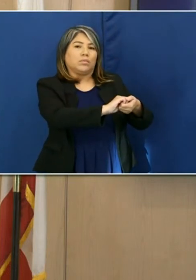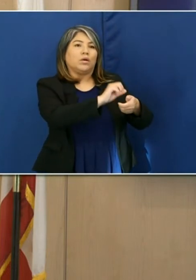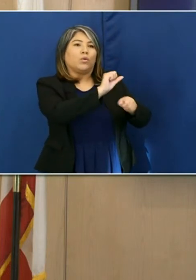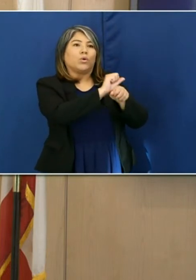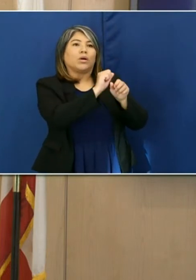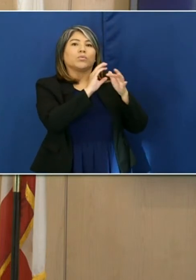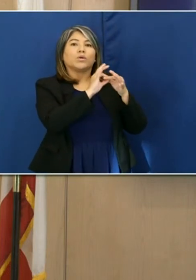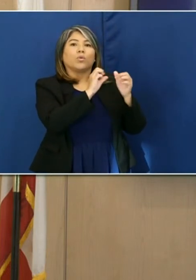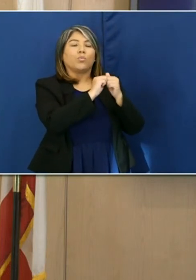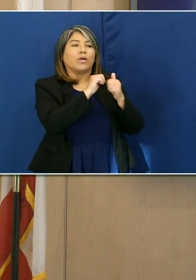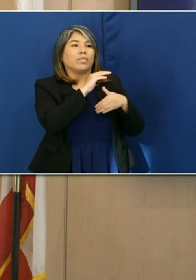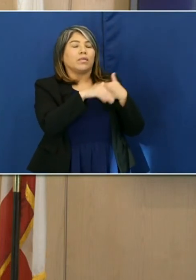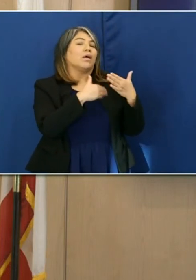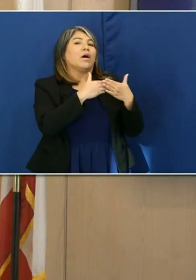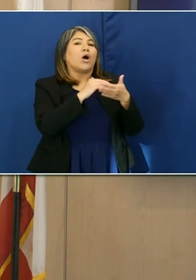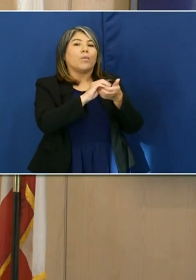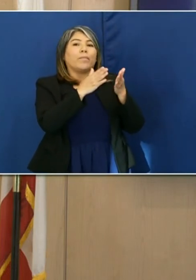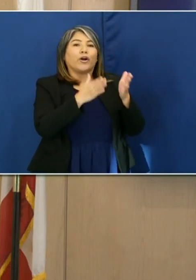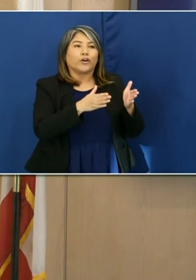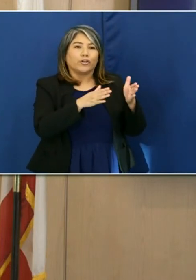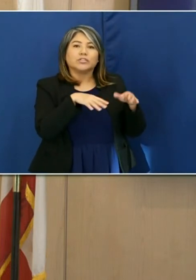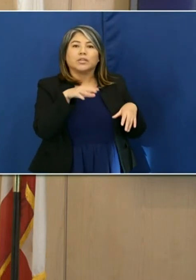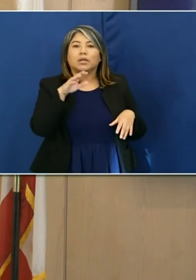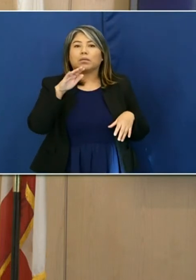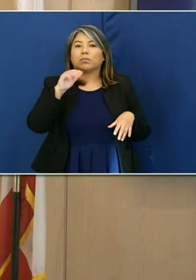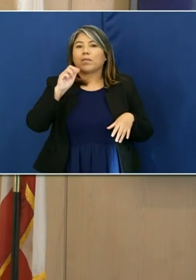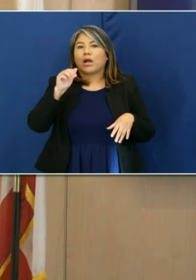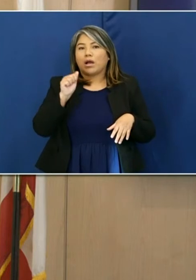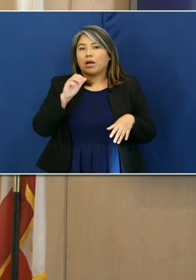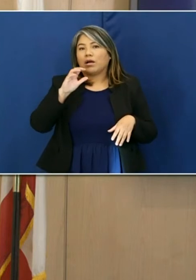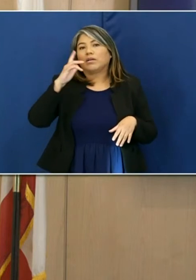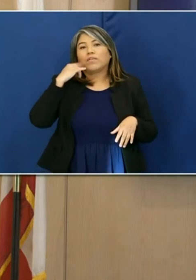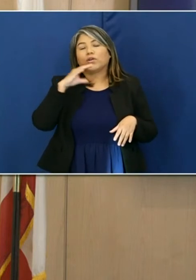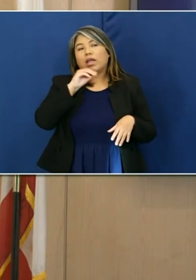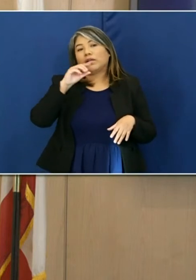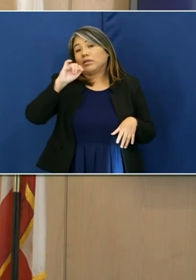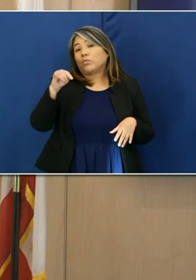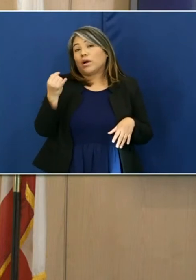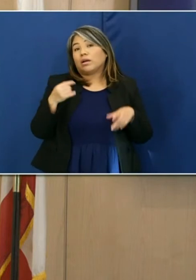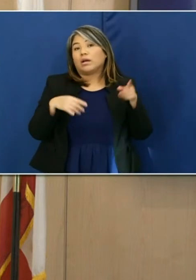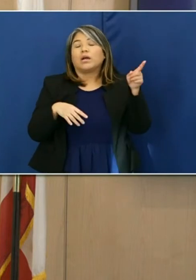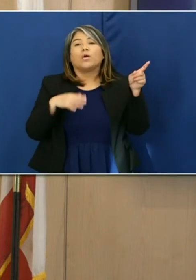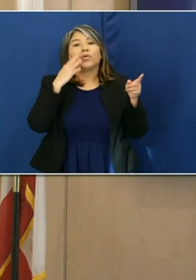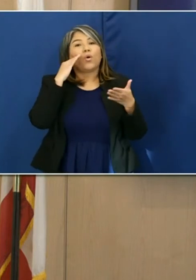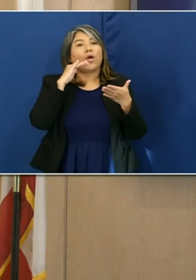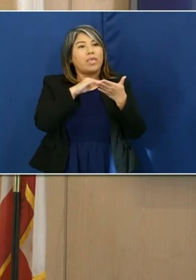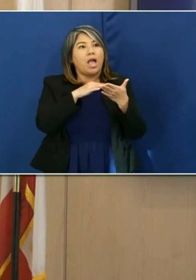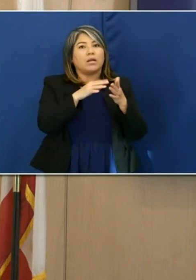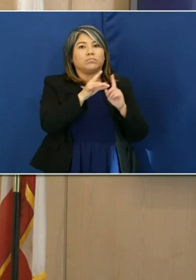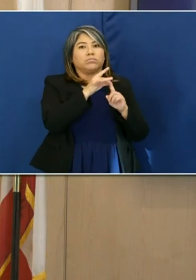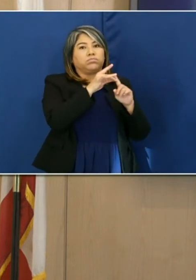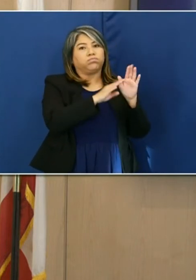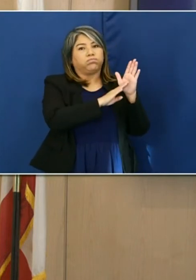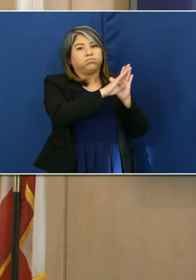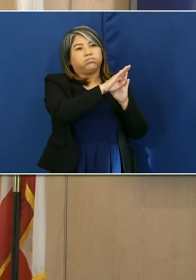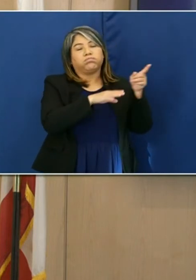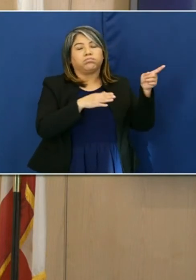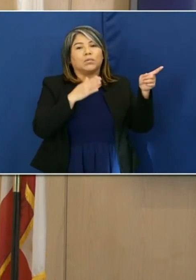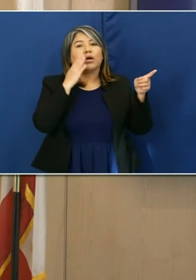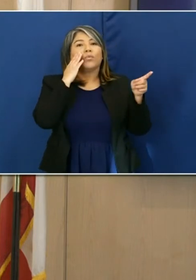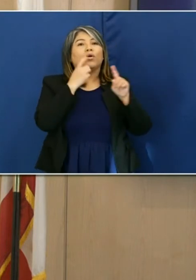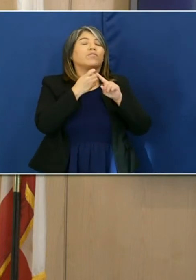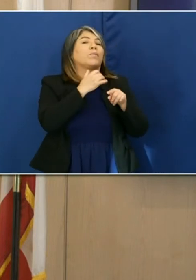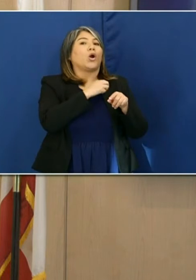with all of our partners in Baja California and in Tijuana in particular. We do know that case counts are going up there. We know from our own testing